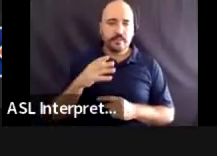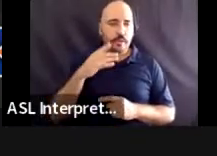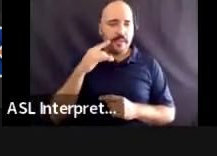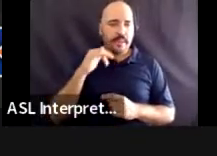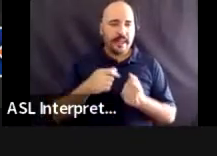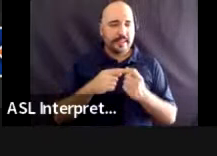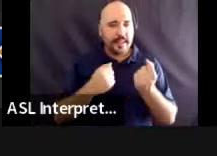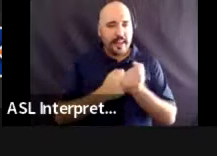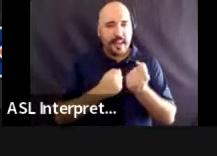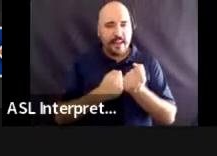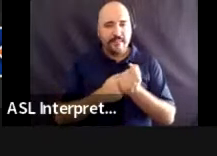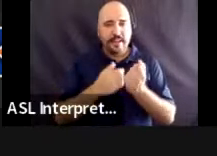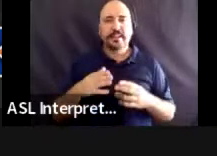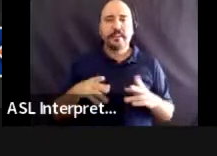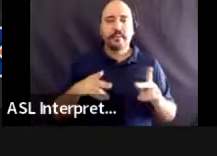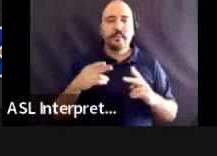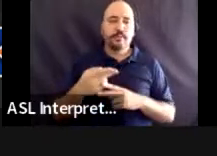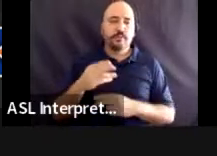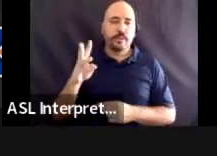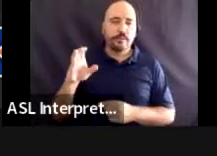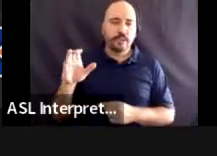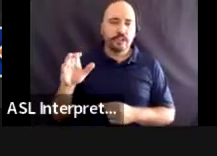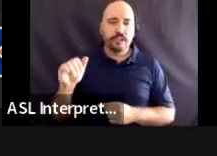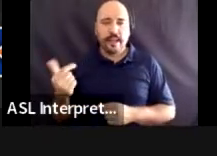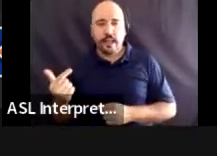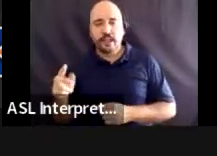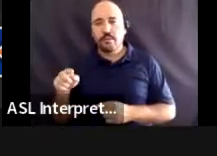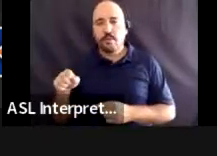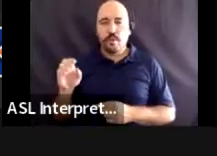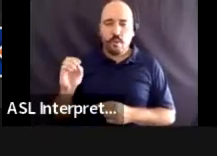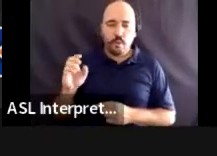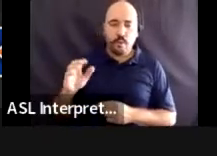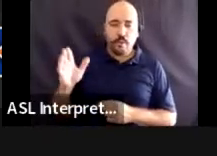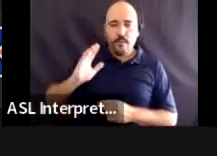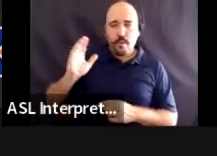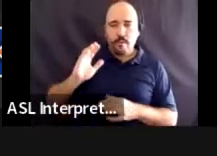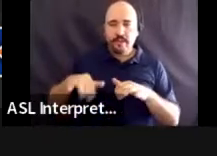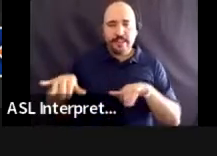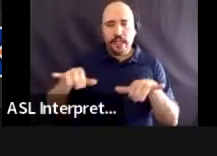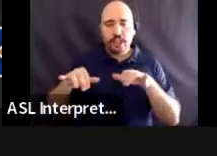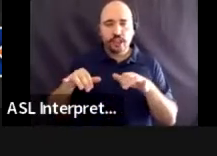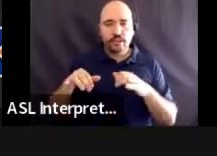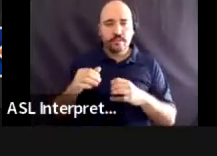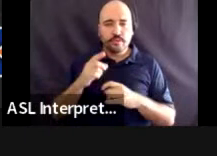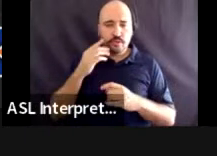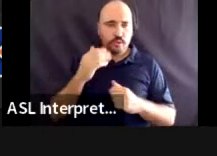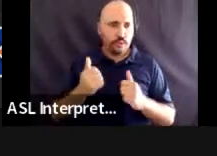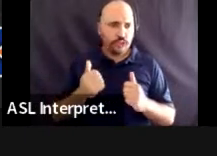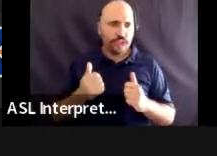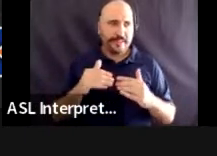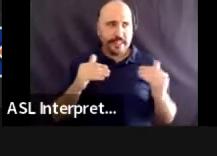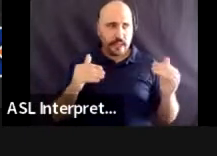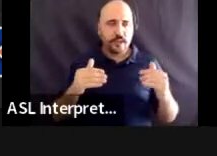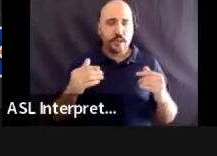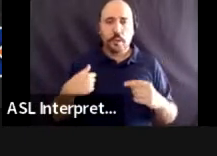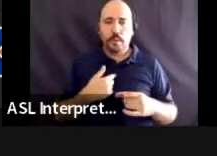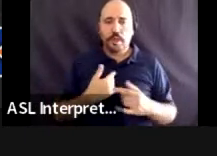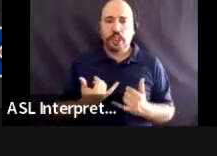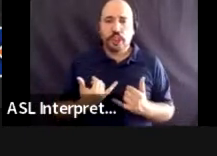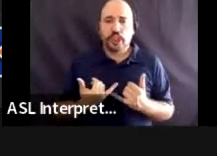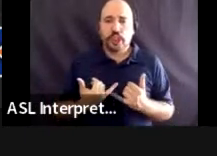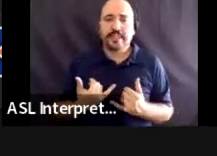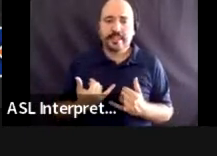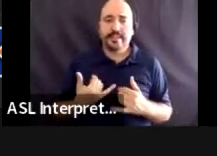using WCAG 2.0 or a lesser standard. So it's just good to know which one is currently